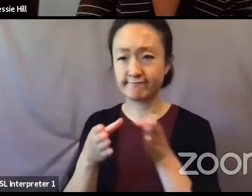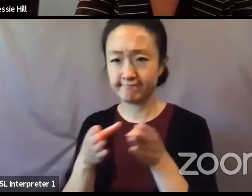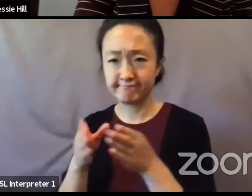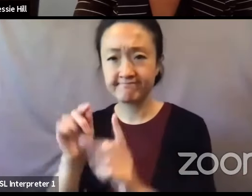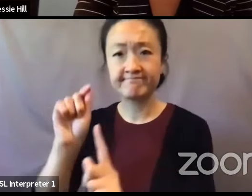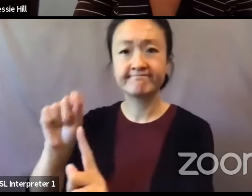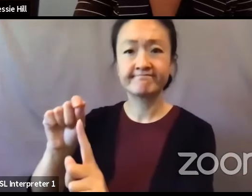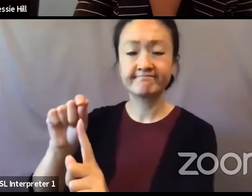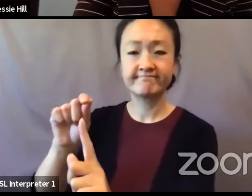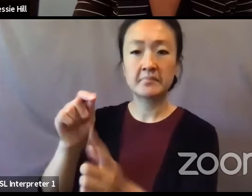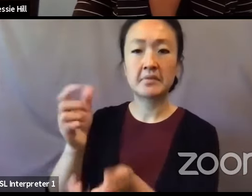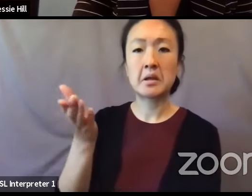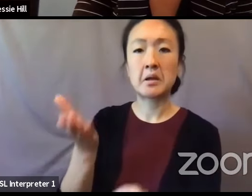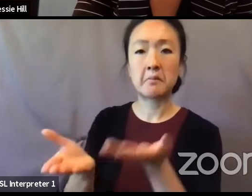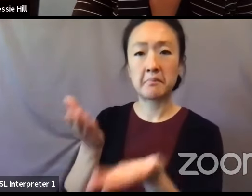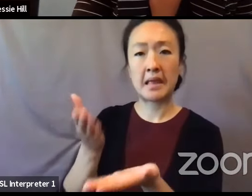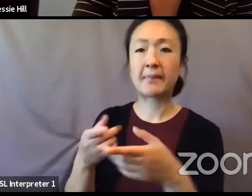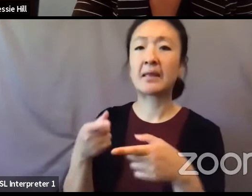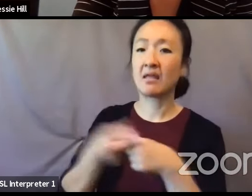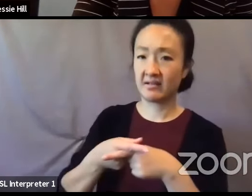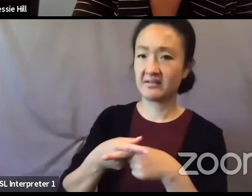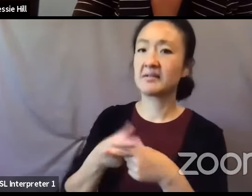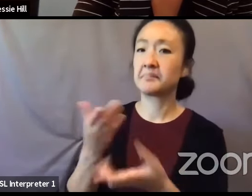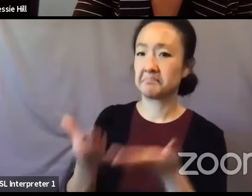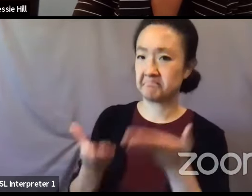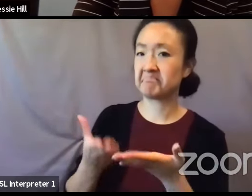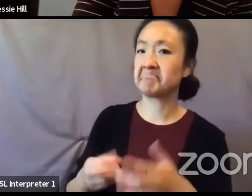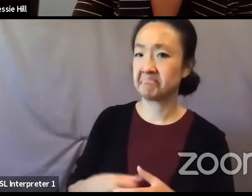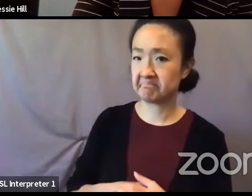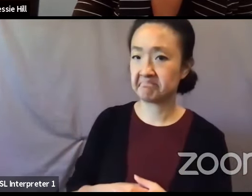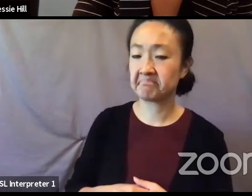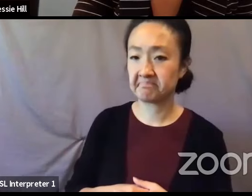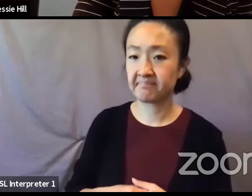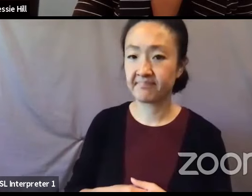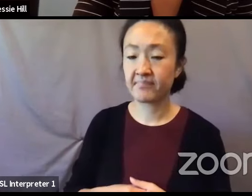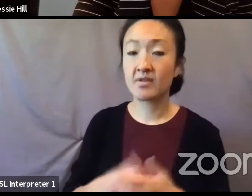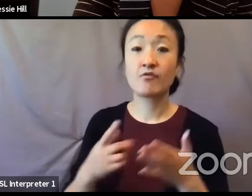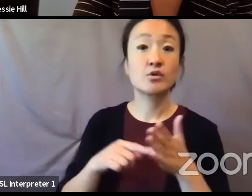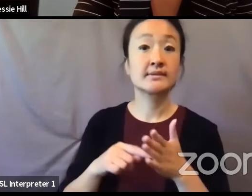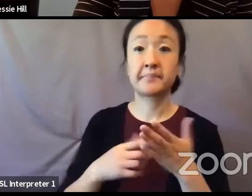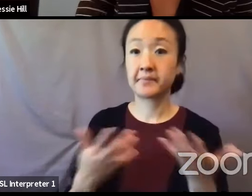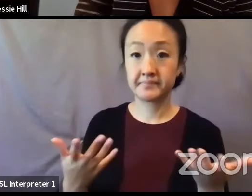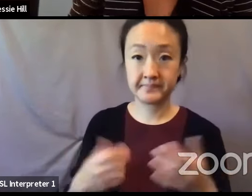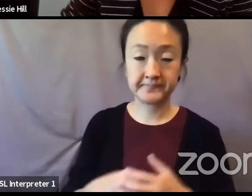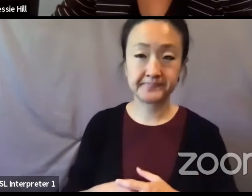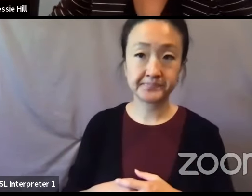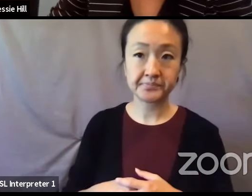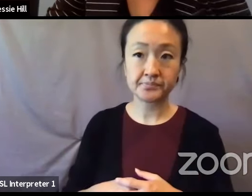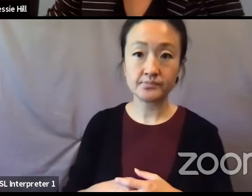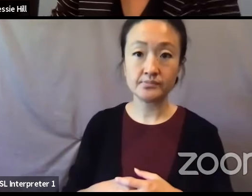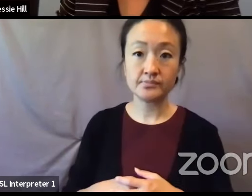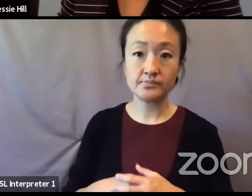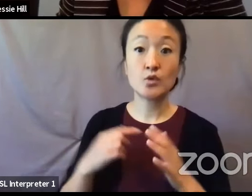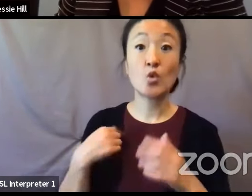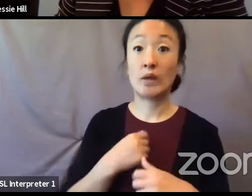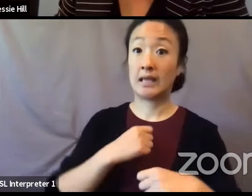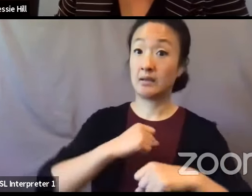be in conflict with one another. So for example, we protect